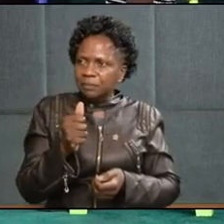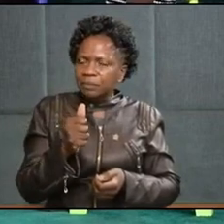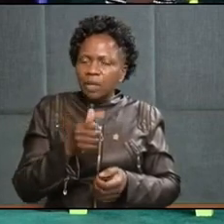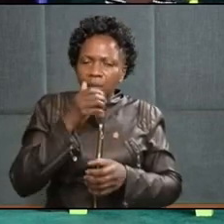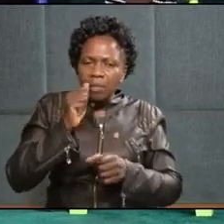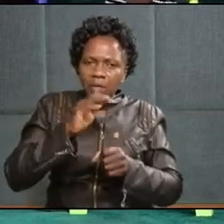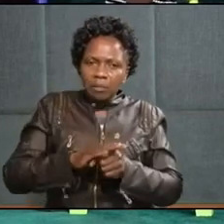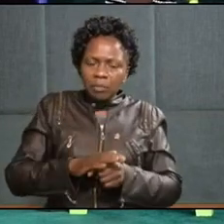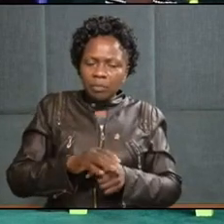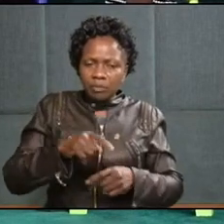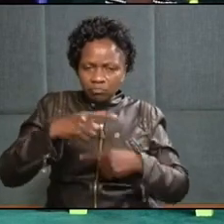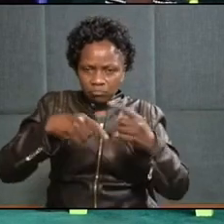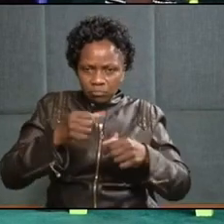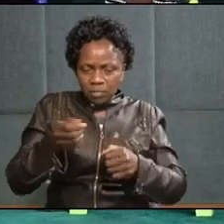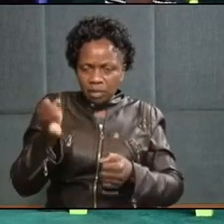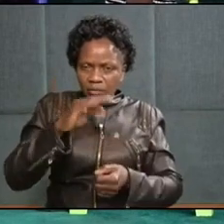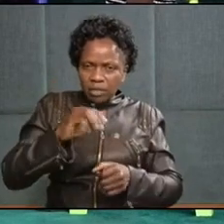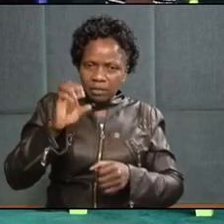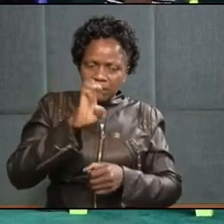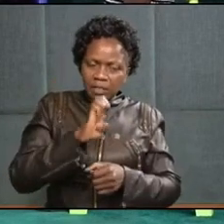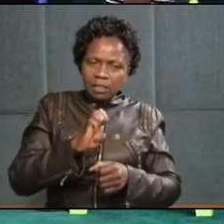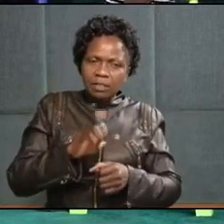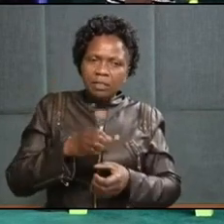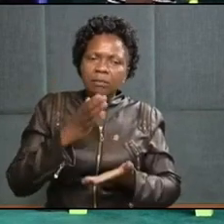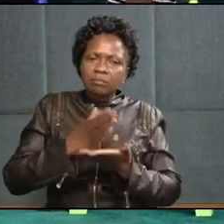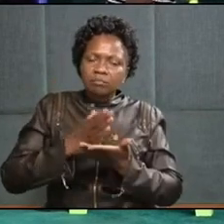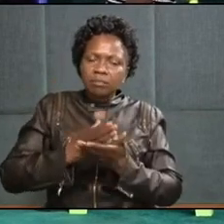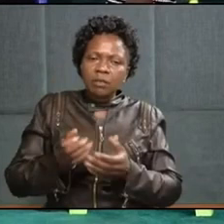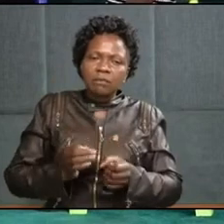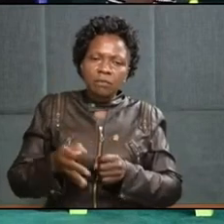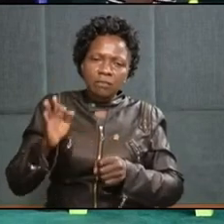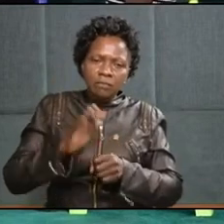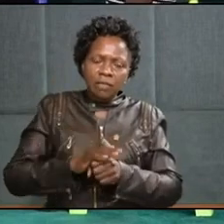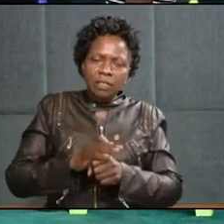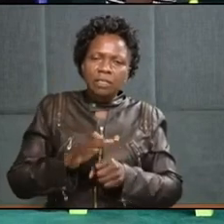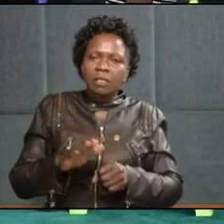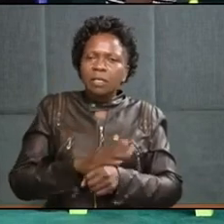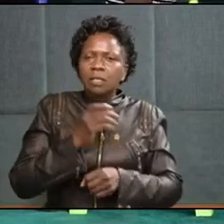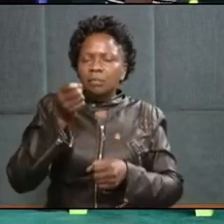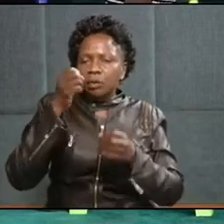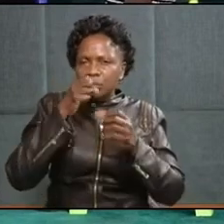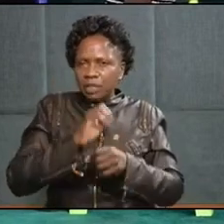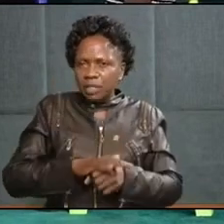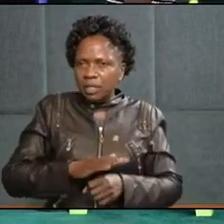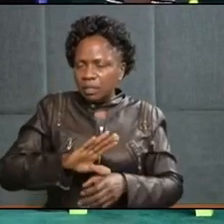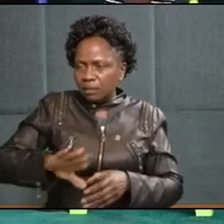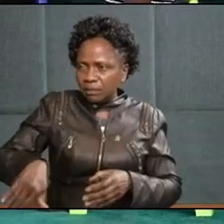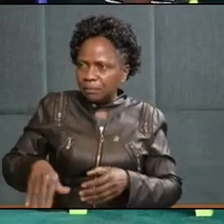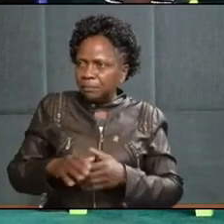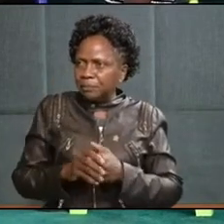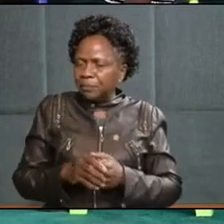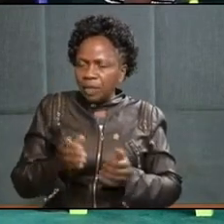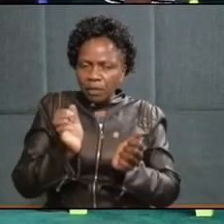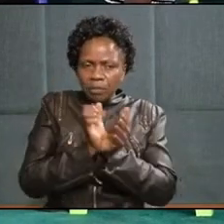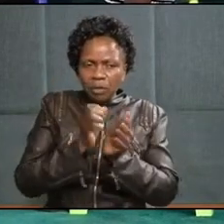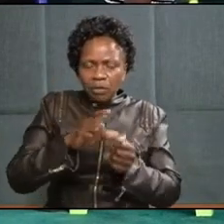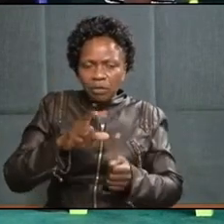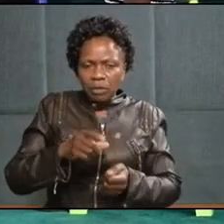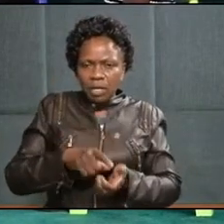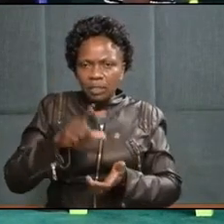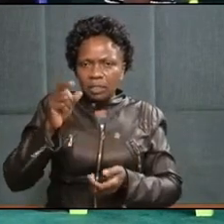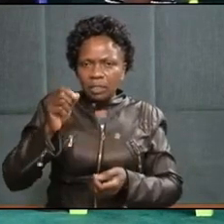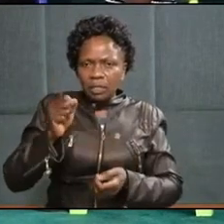made a promise to come back to Ephesus, and he actually fulfills the promise. And then after that, Paul now lands